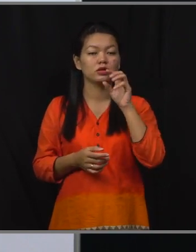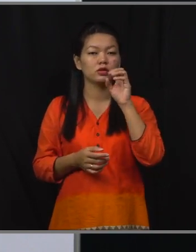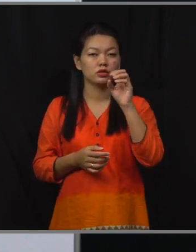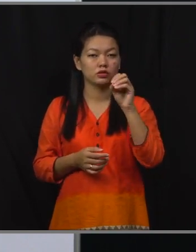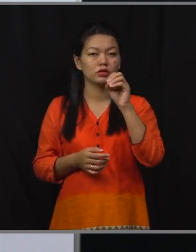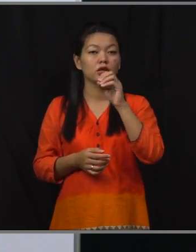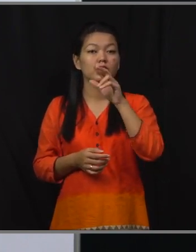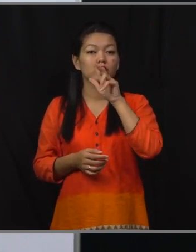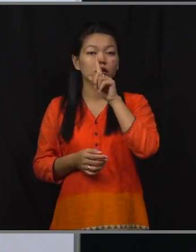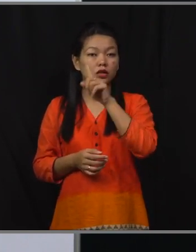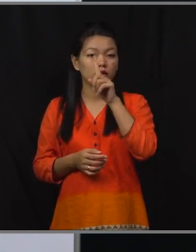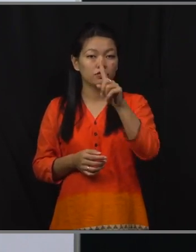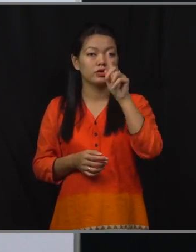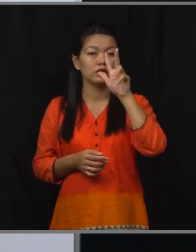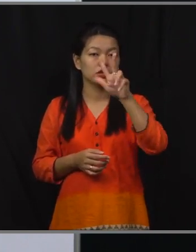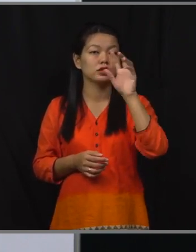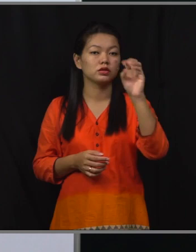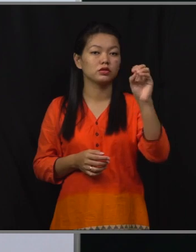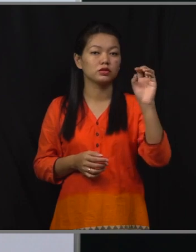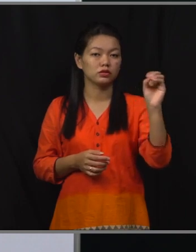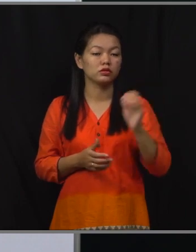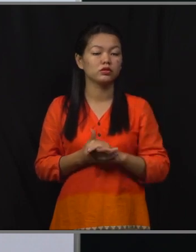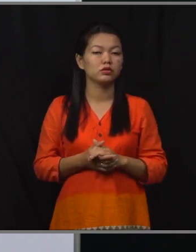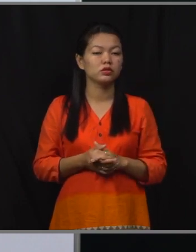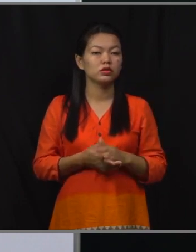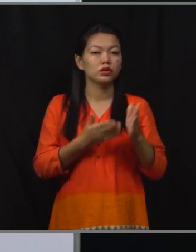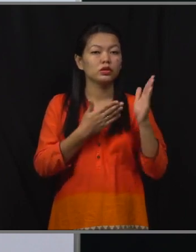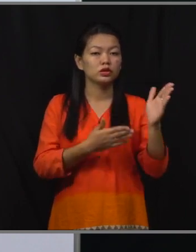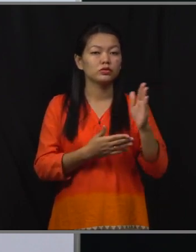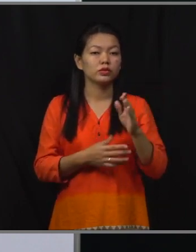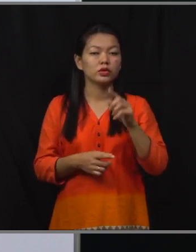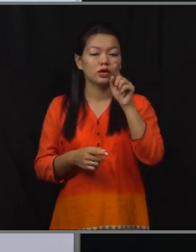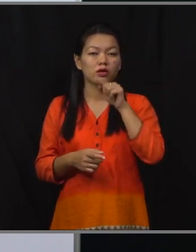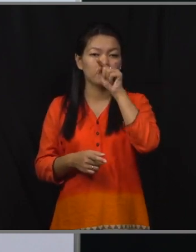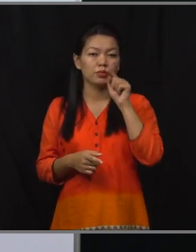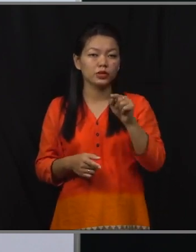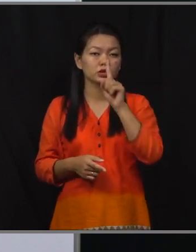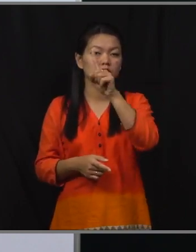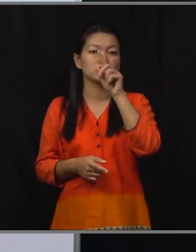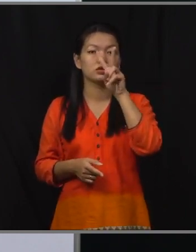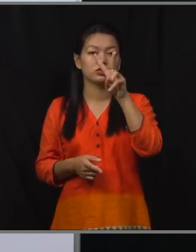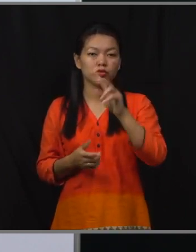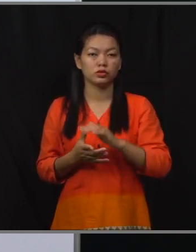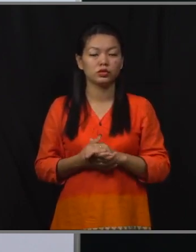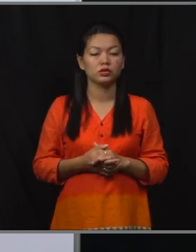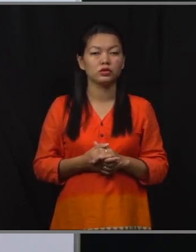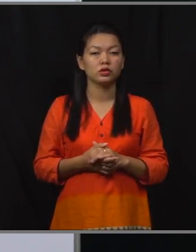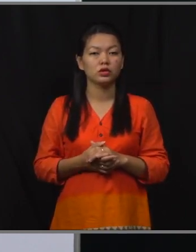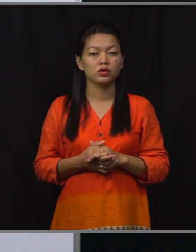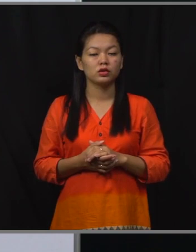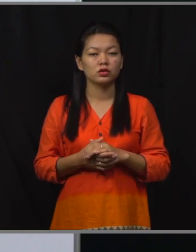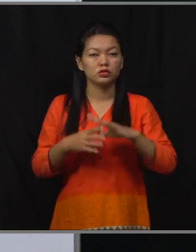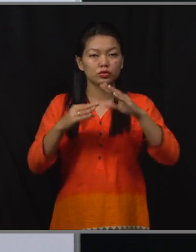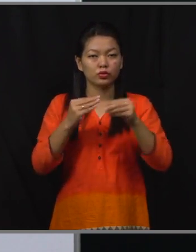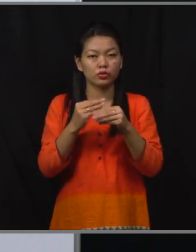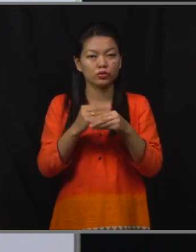11,800, which is at the rate of 12%. So total it comes to